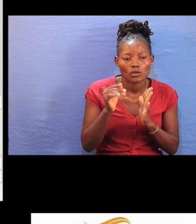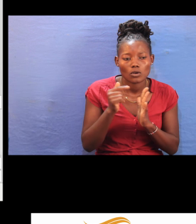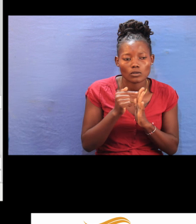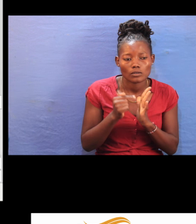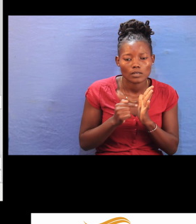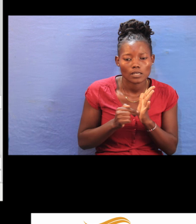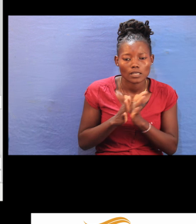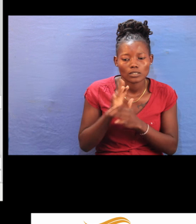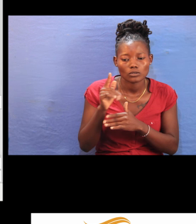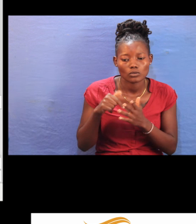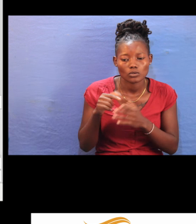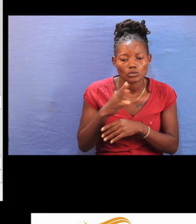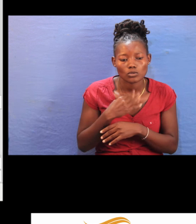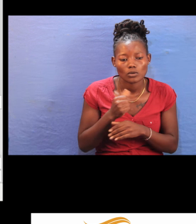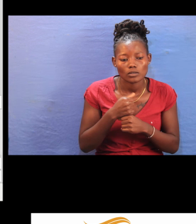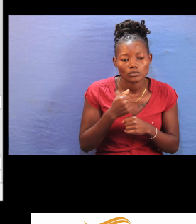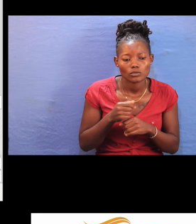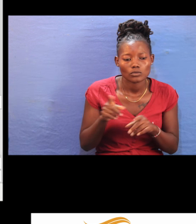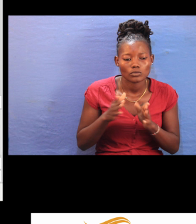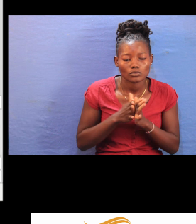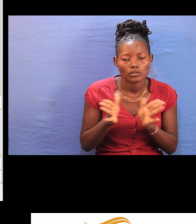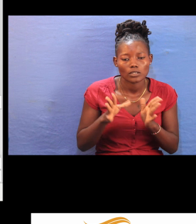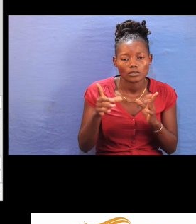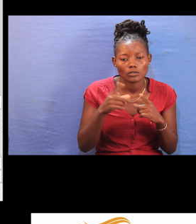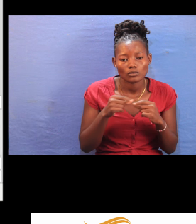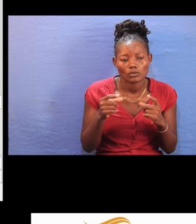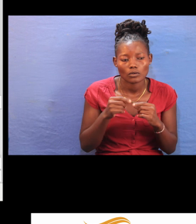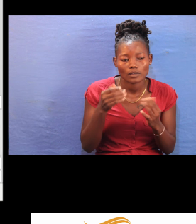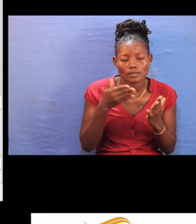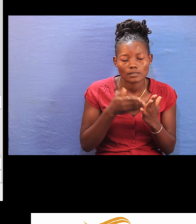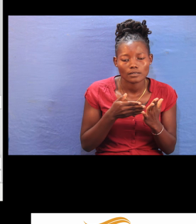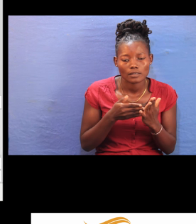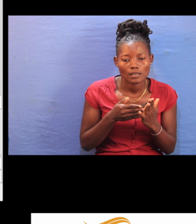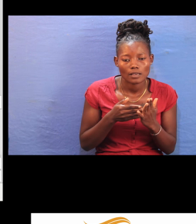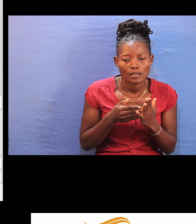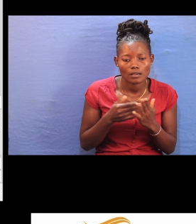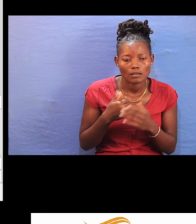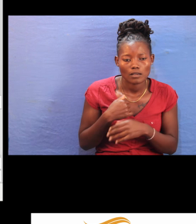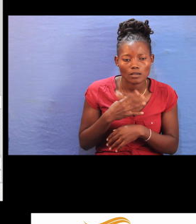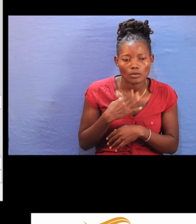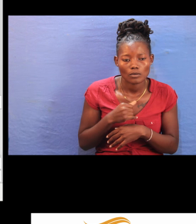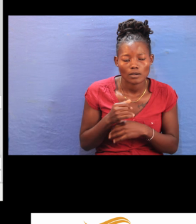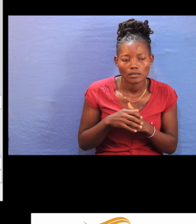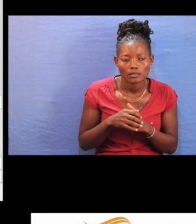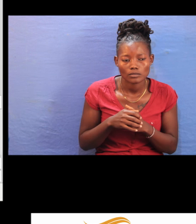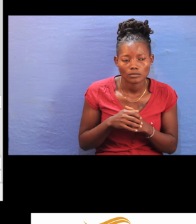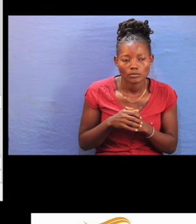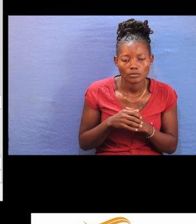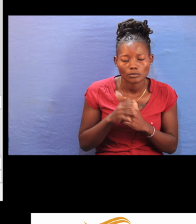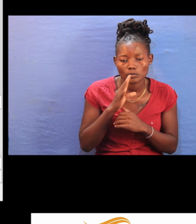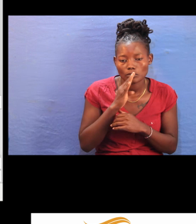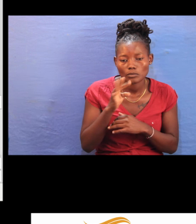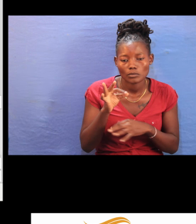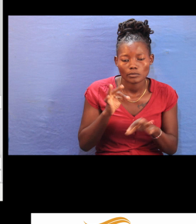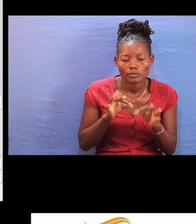So, for instance, a general statement would be, I want to be on the podium at the Olympic